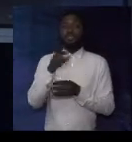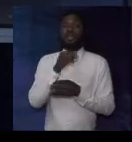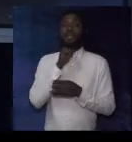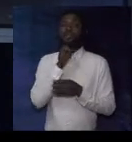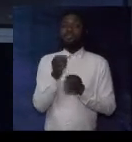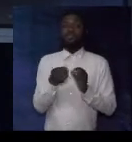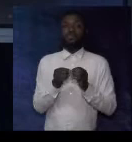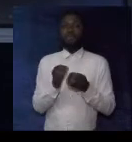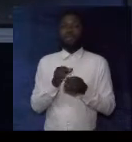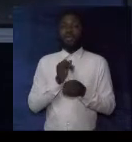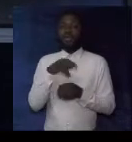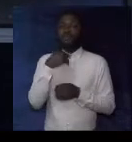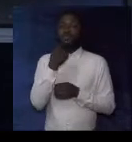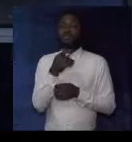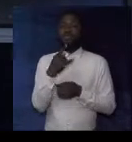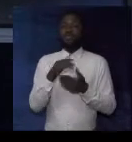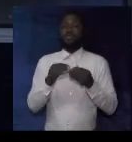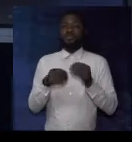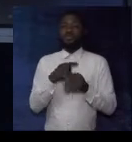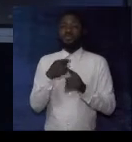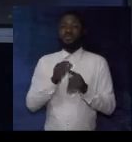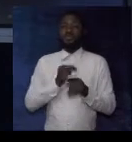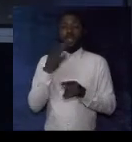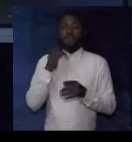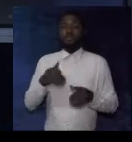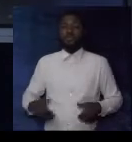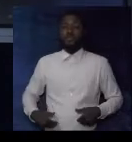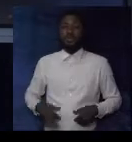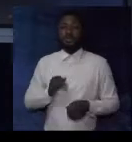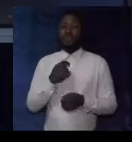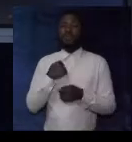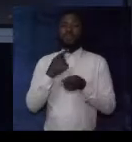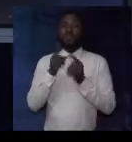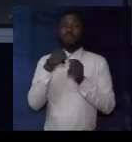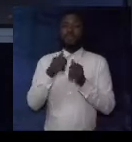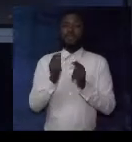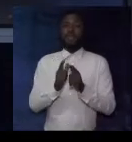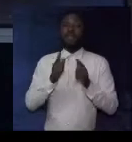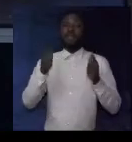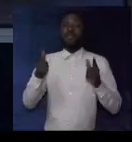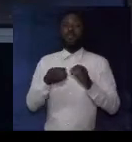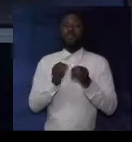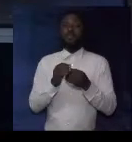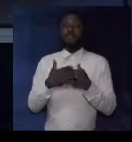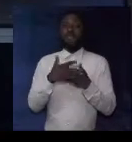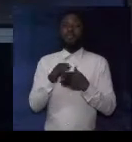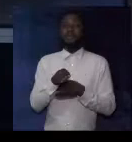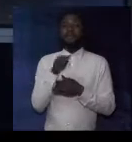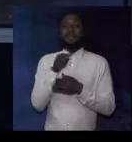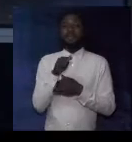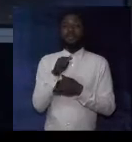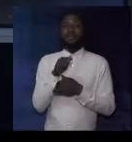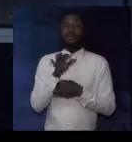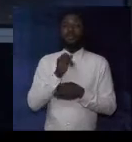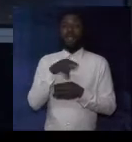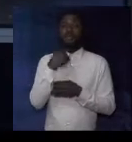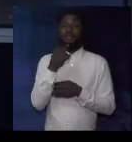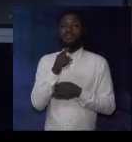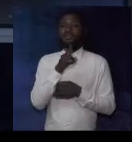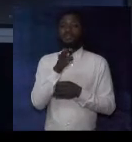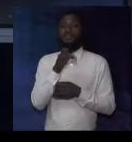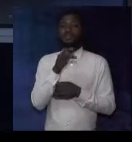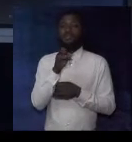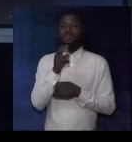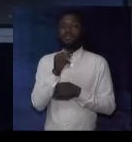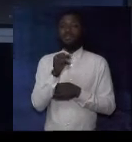numbers, they are not numbers. I mean, I told you the story about when I was younger. We talked to my brother and we talk about the largest number. He says, after billion, what? I